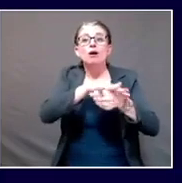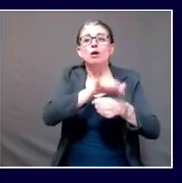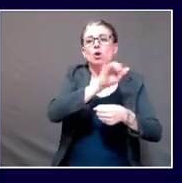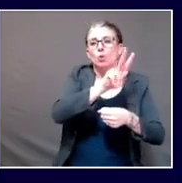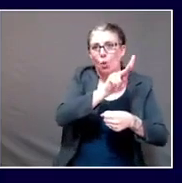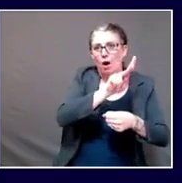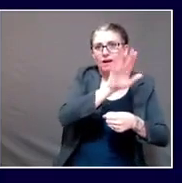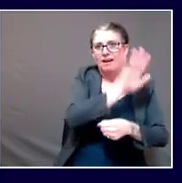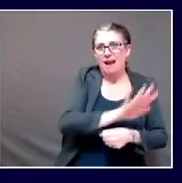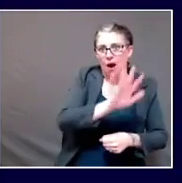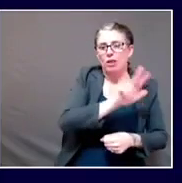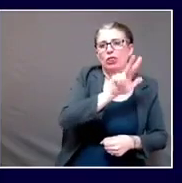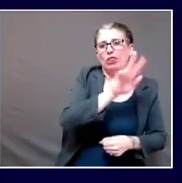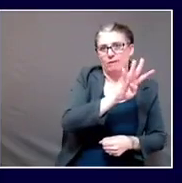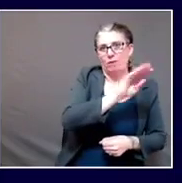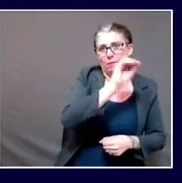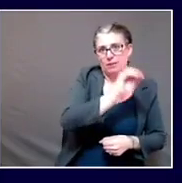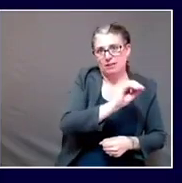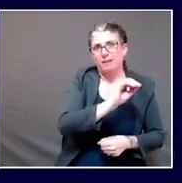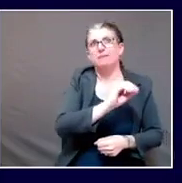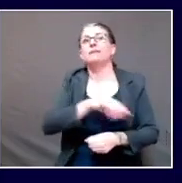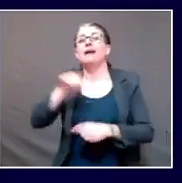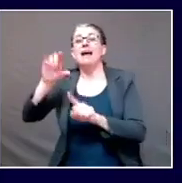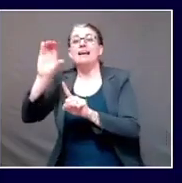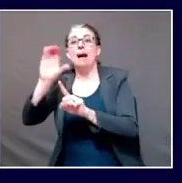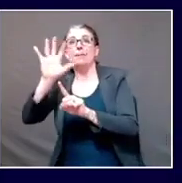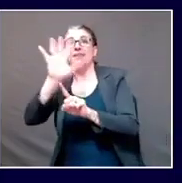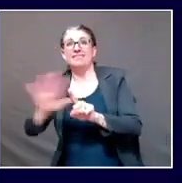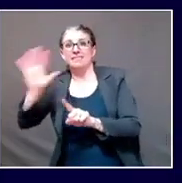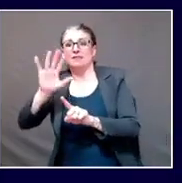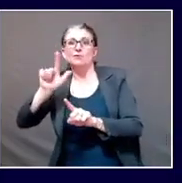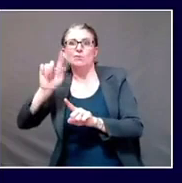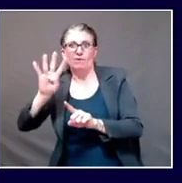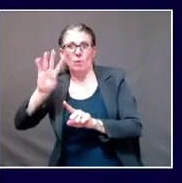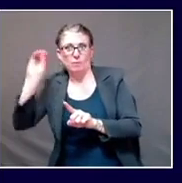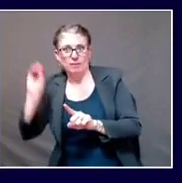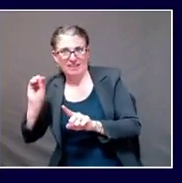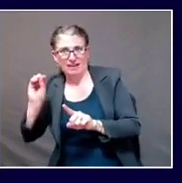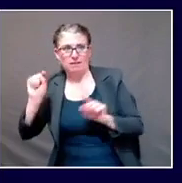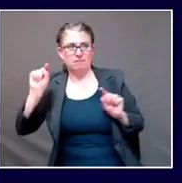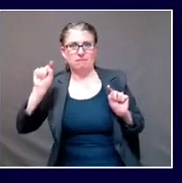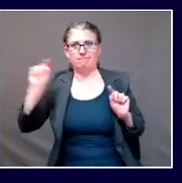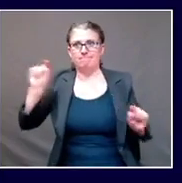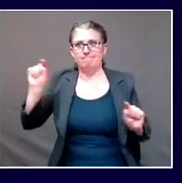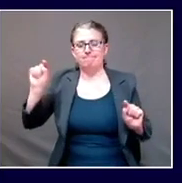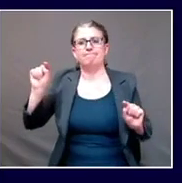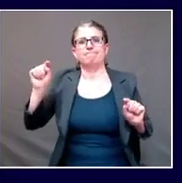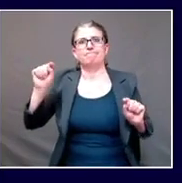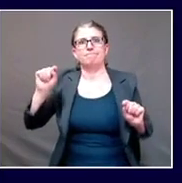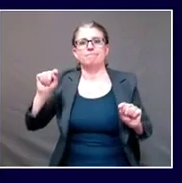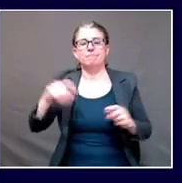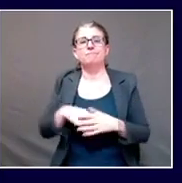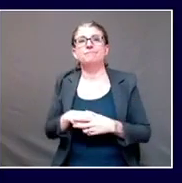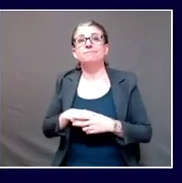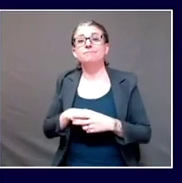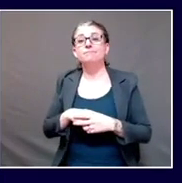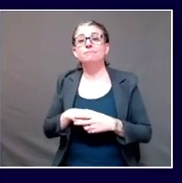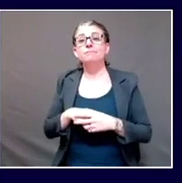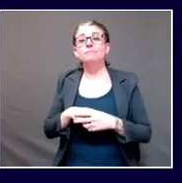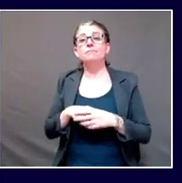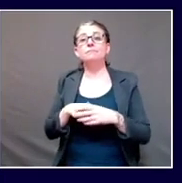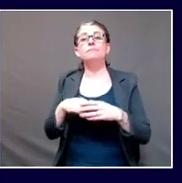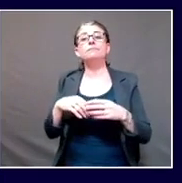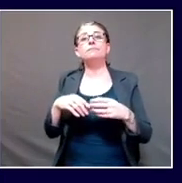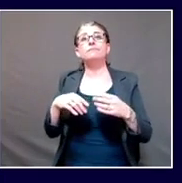I'd to take a second to mark a few milestones that Maine CDC has accomplished with respect to our